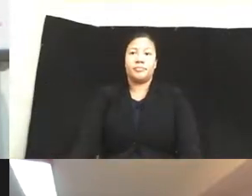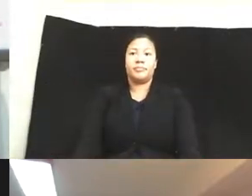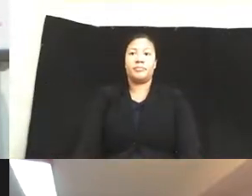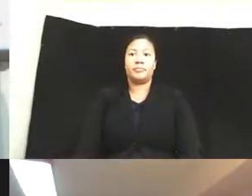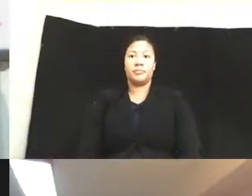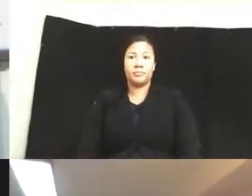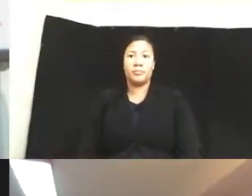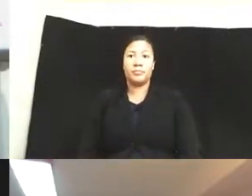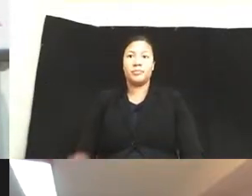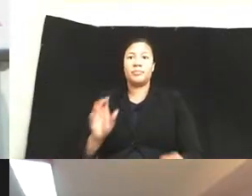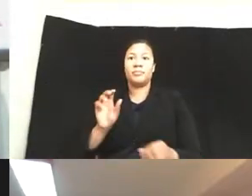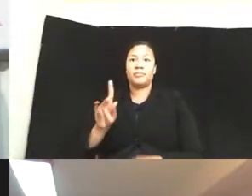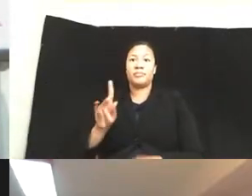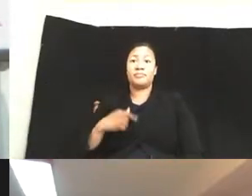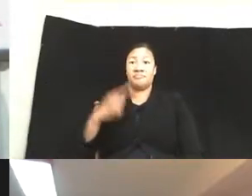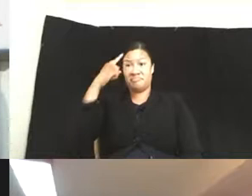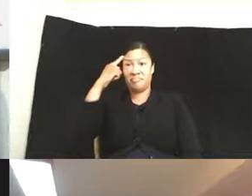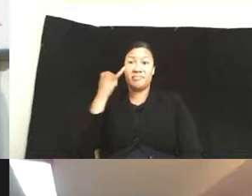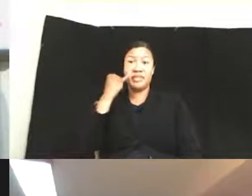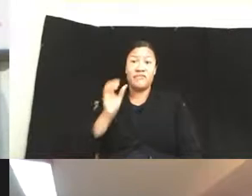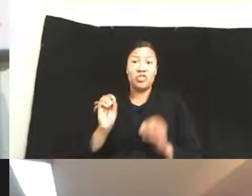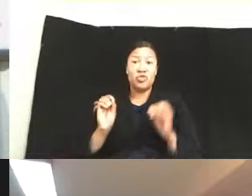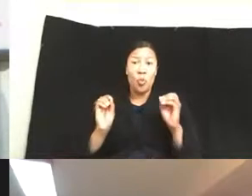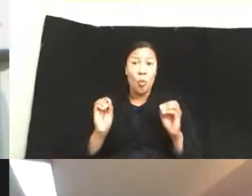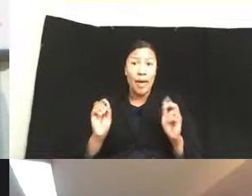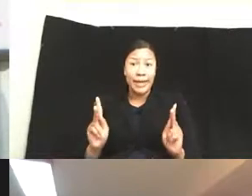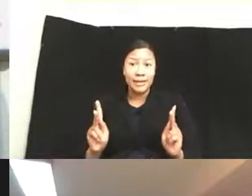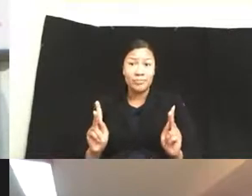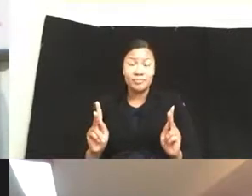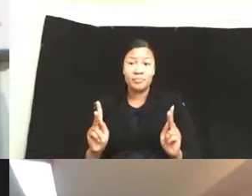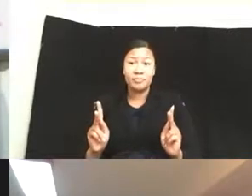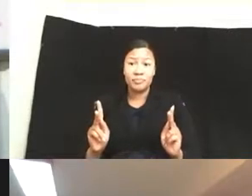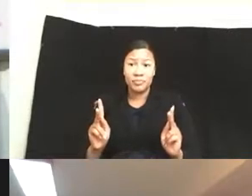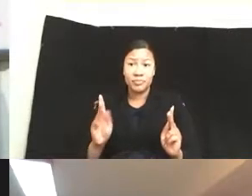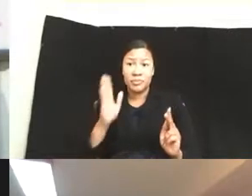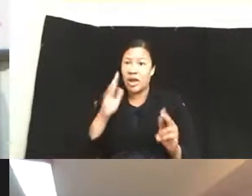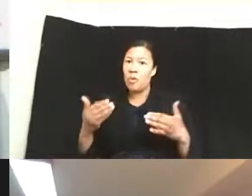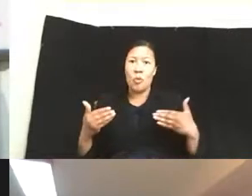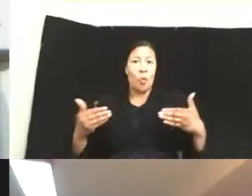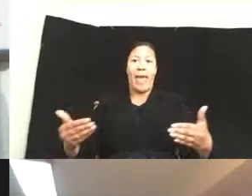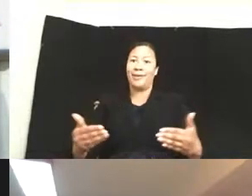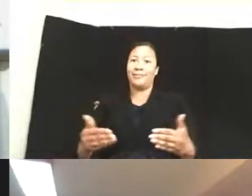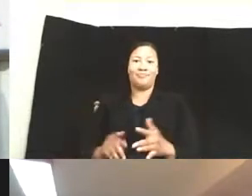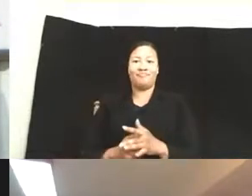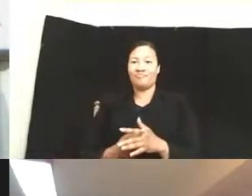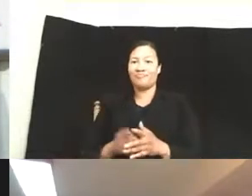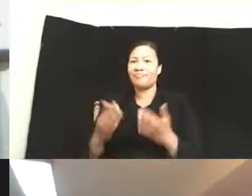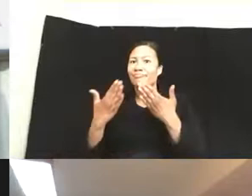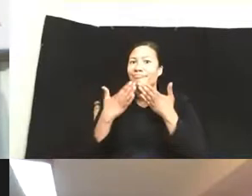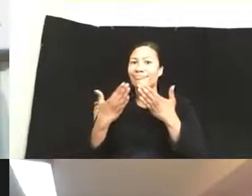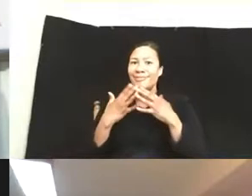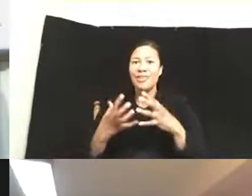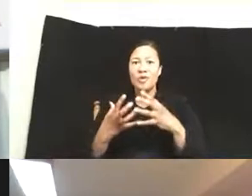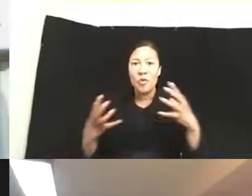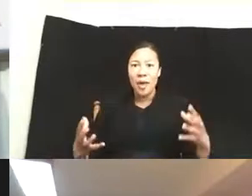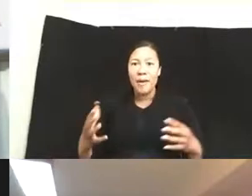Hi, I think if it's okay, Grady, I'll just dive right in. Okay, so thank you so much, Melchor,